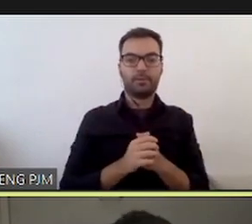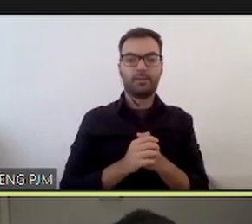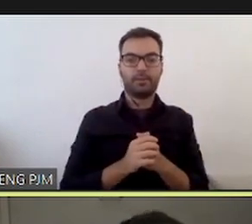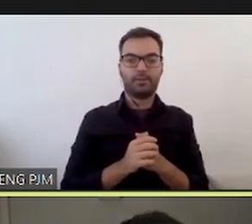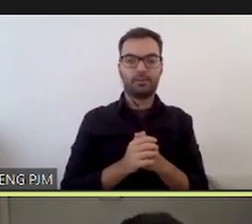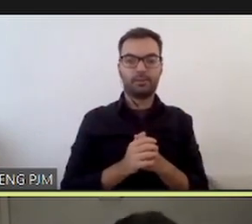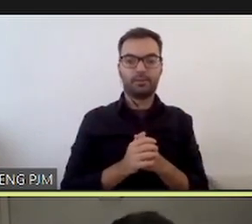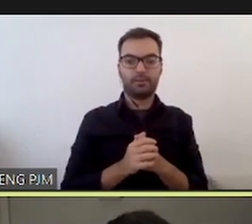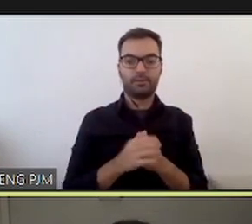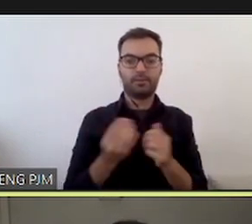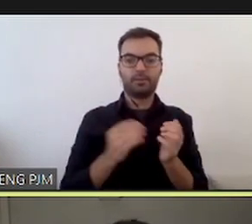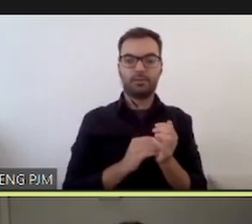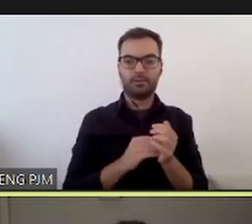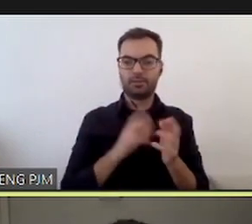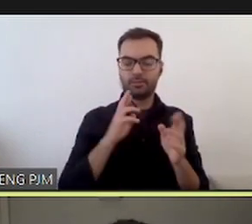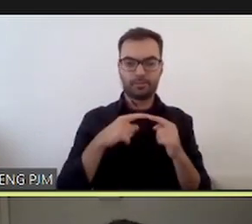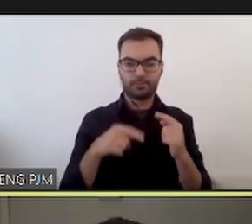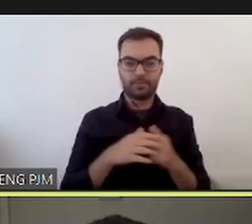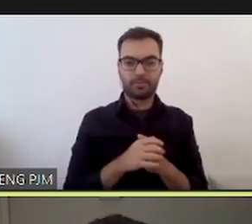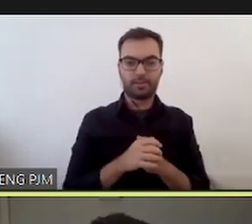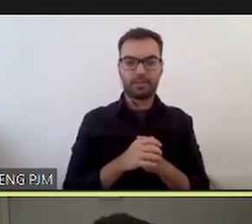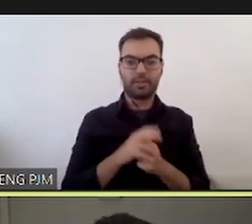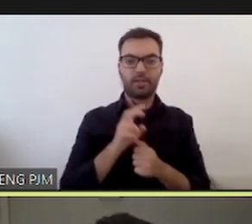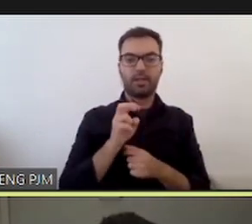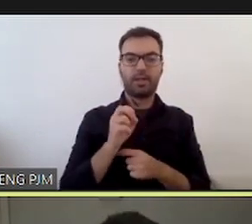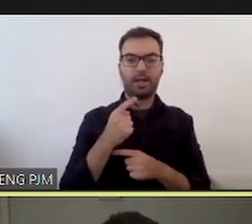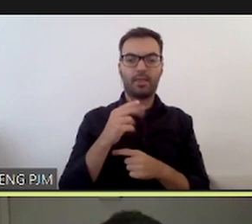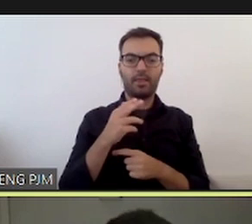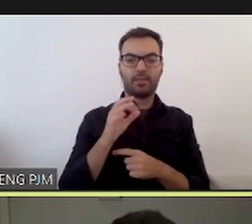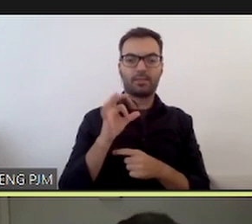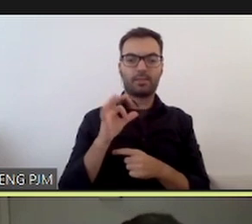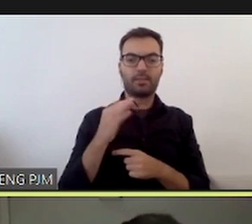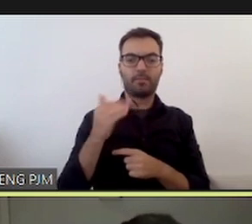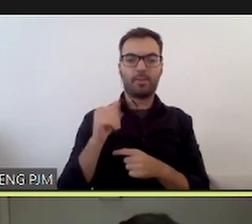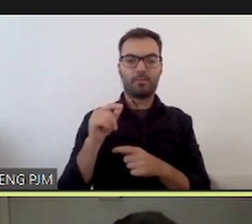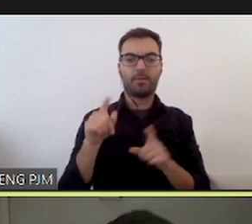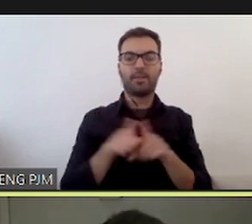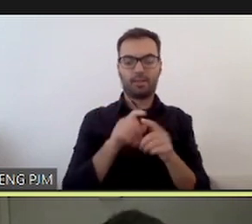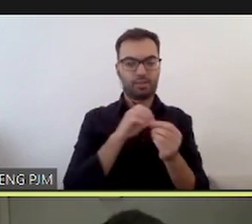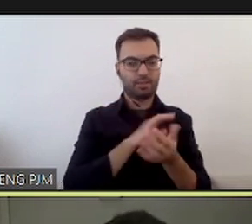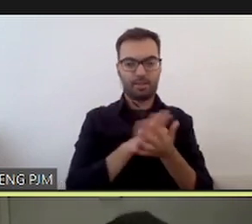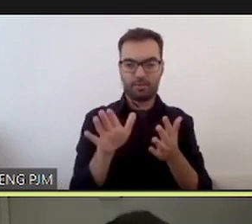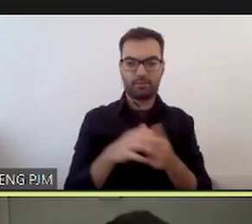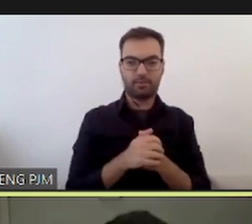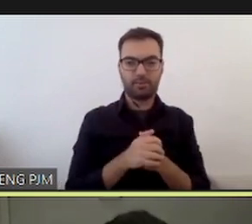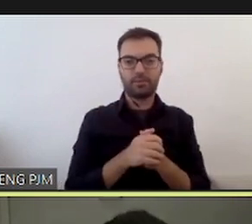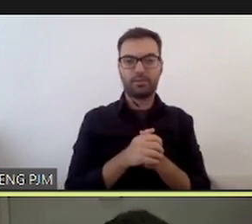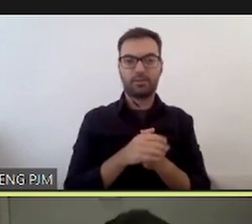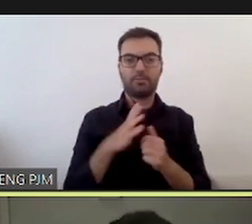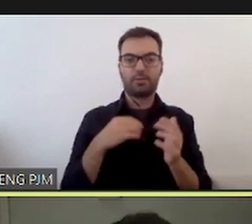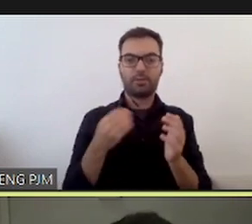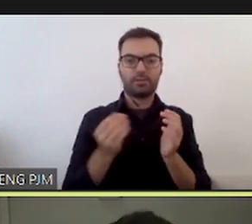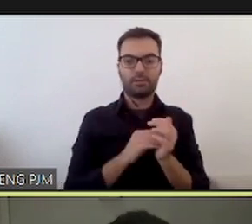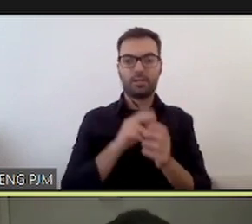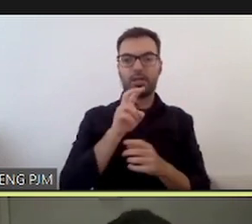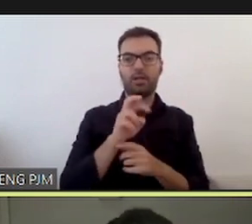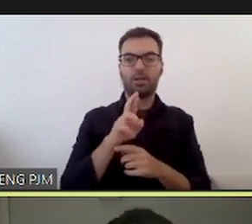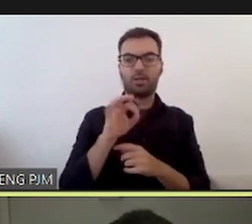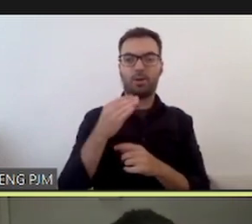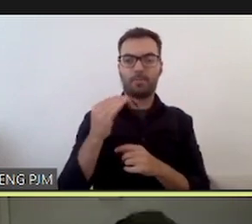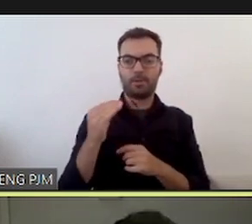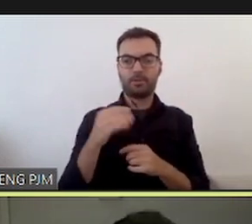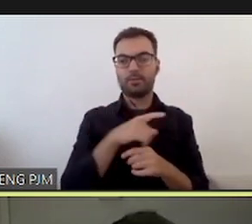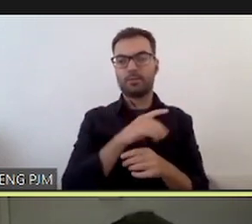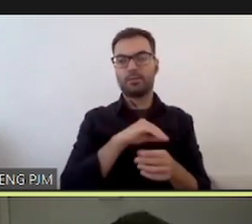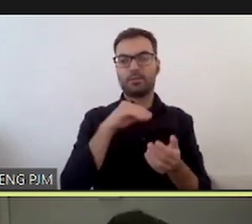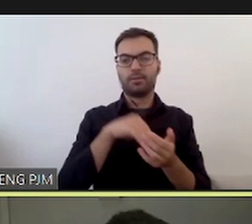totally recommend is the Things Map, which is also for free. You can install that on the Chrome, and you can install